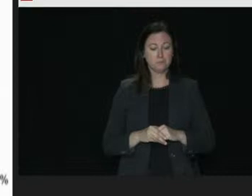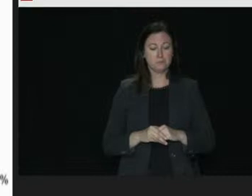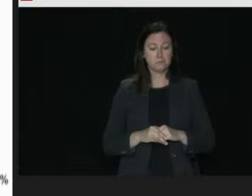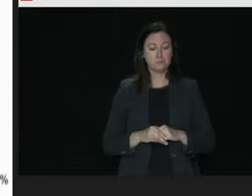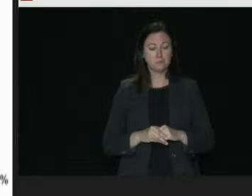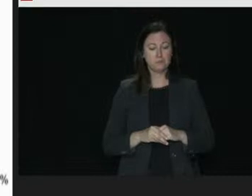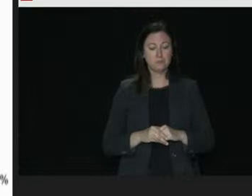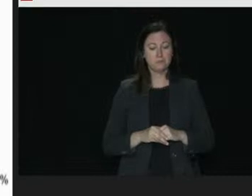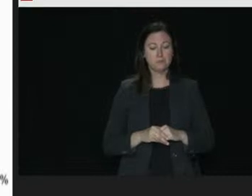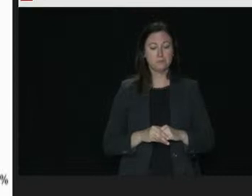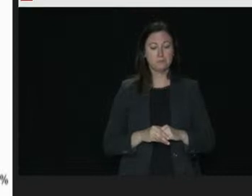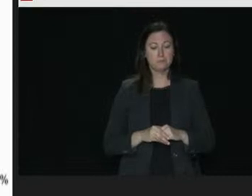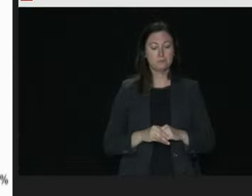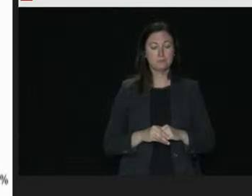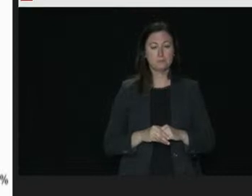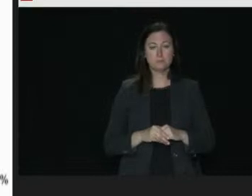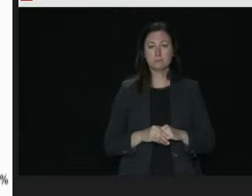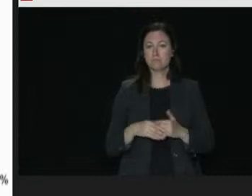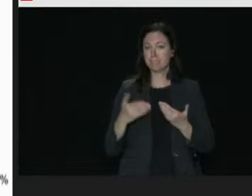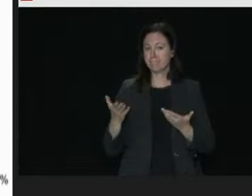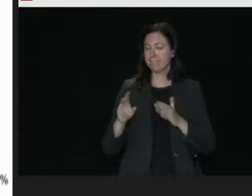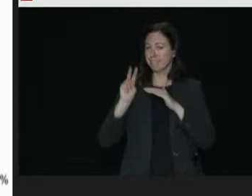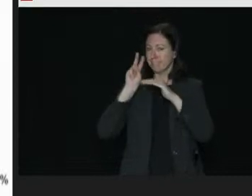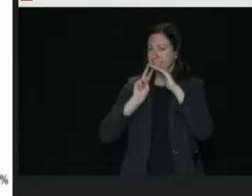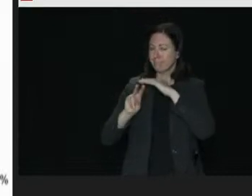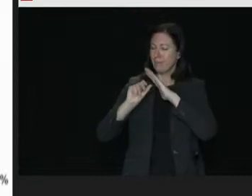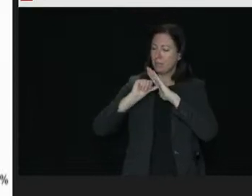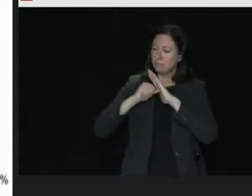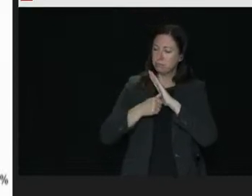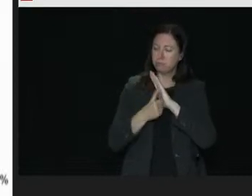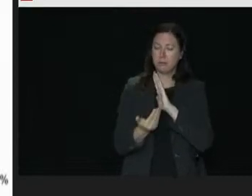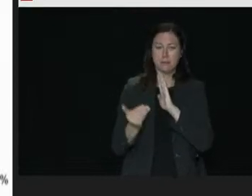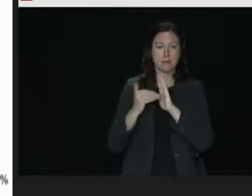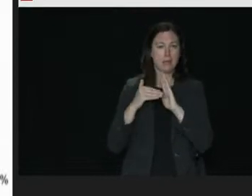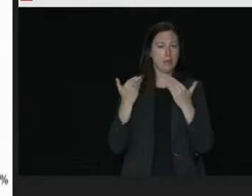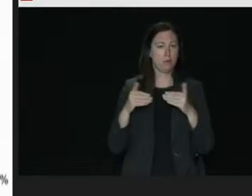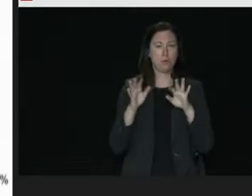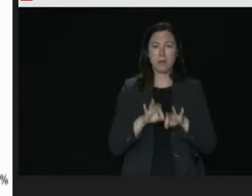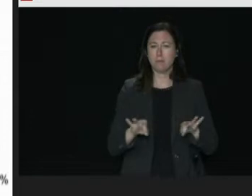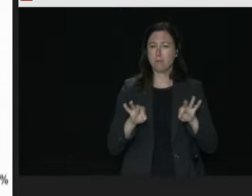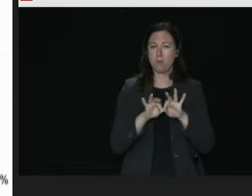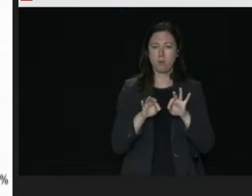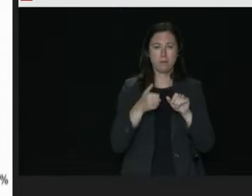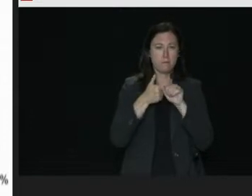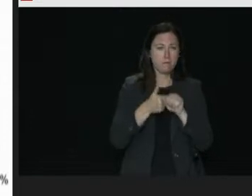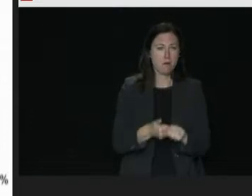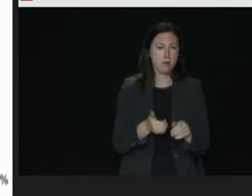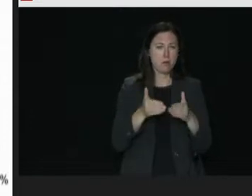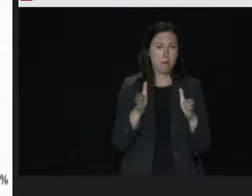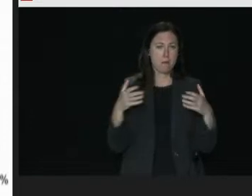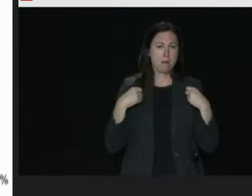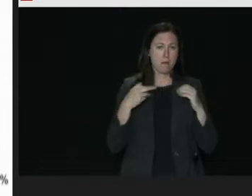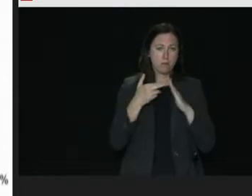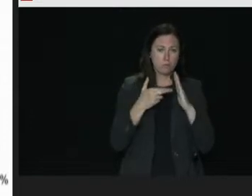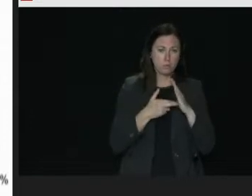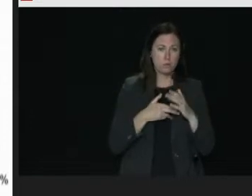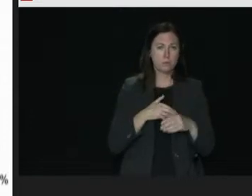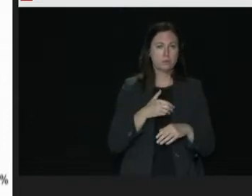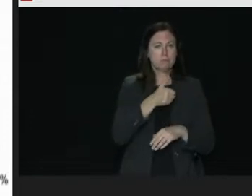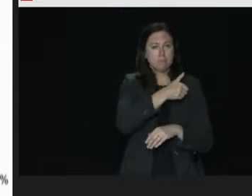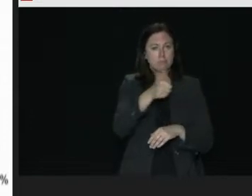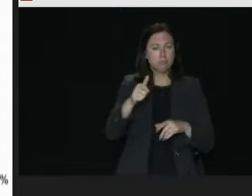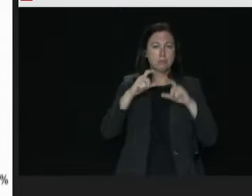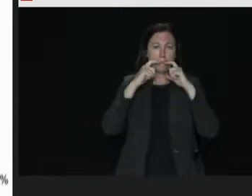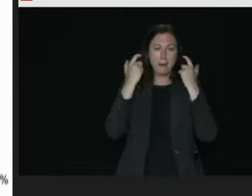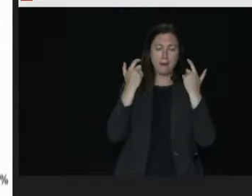This forecast reaffirms the importance and impact of core public health and personal protective measures,